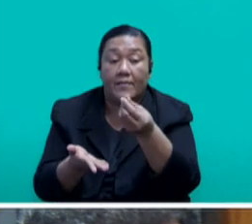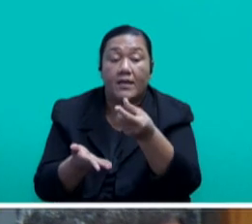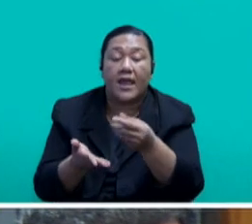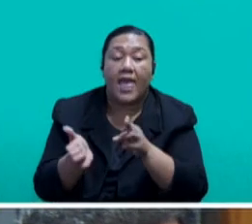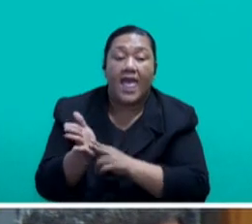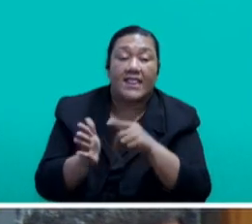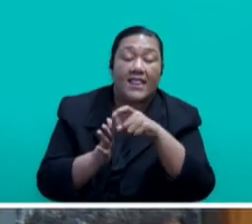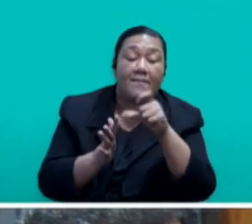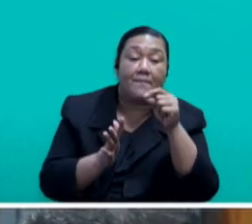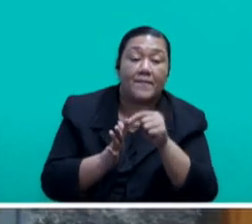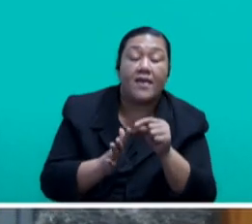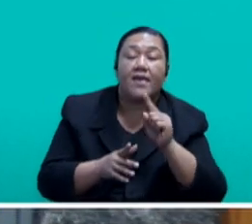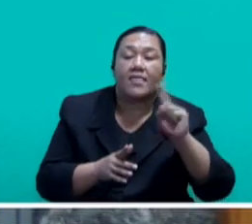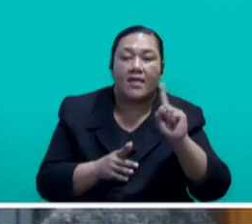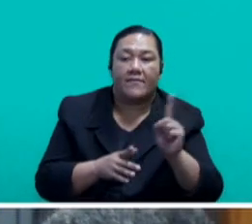NDP,